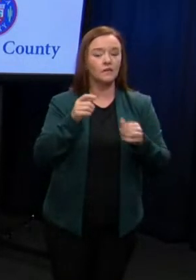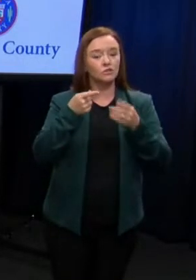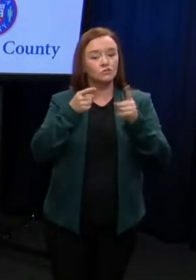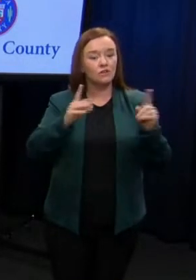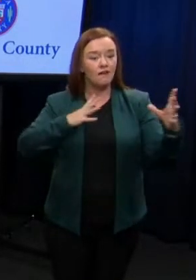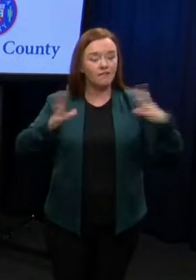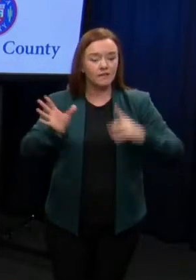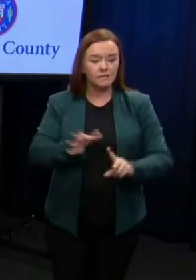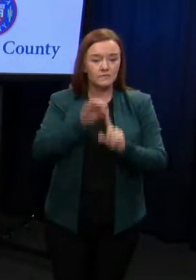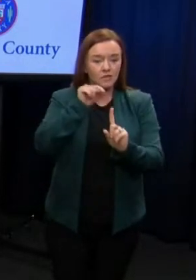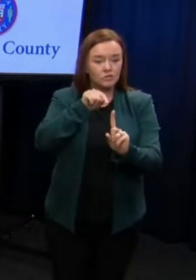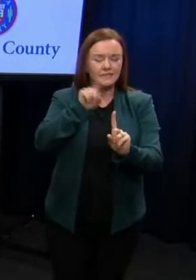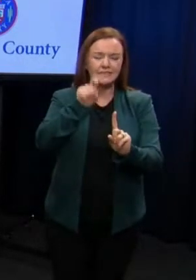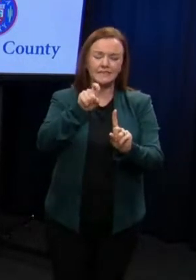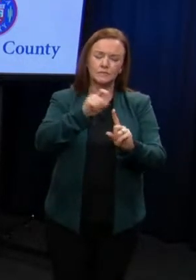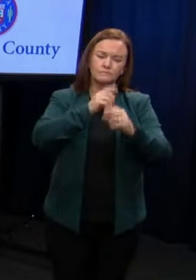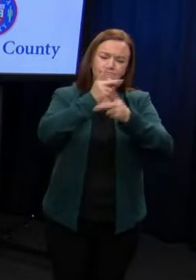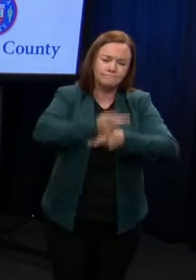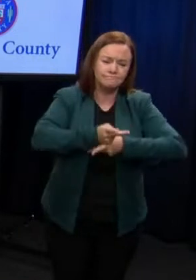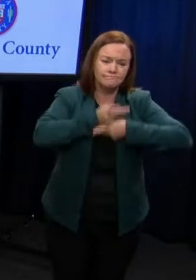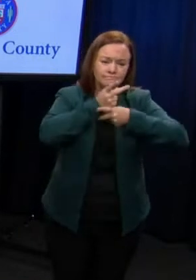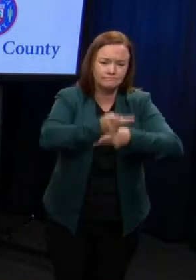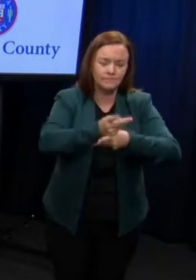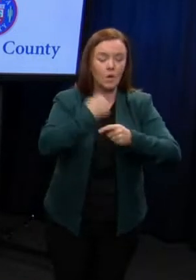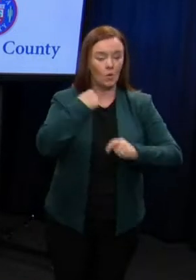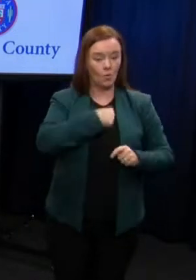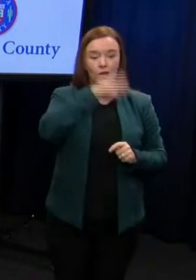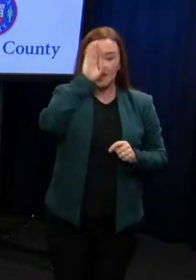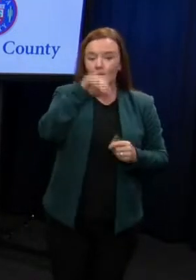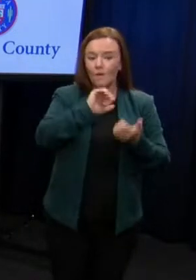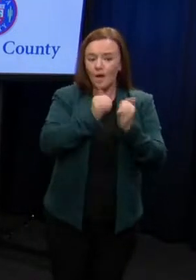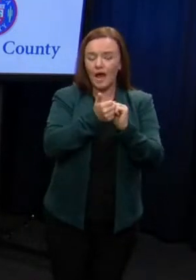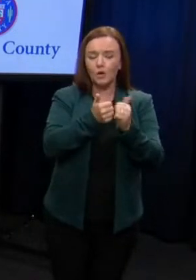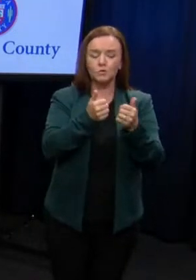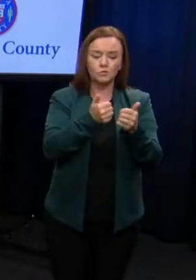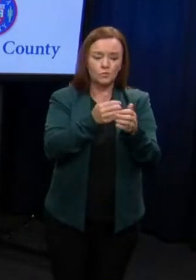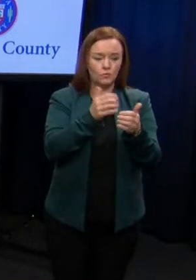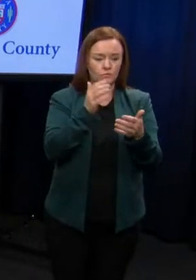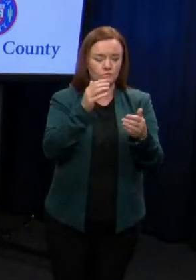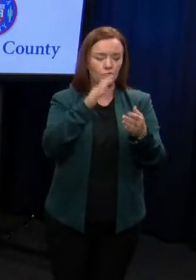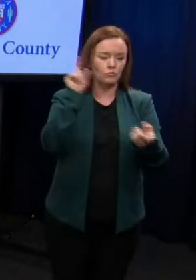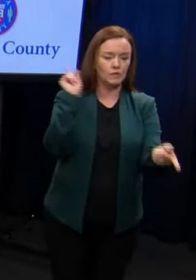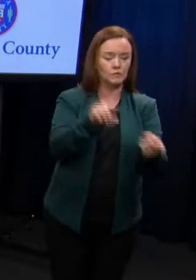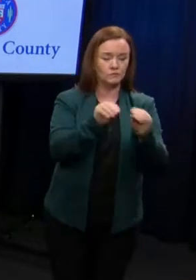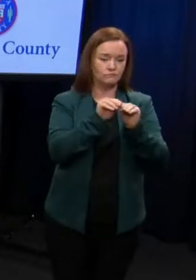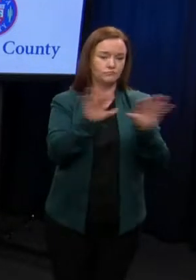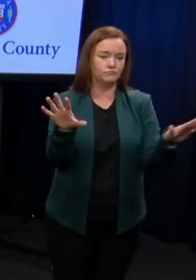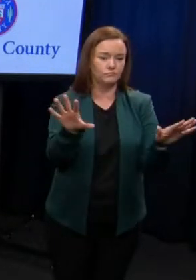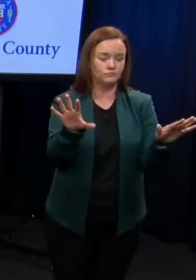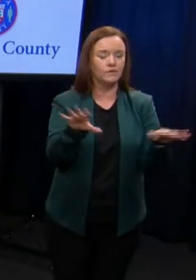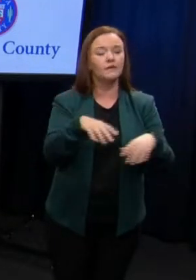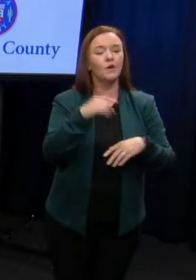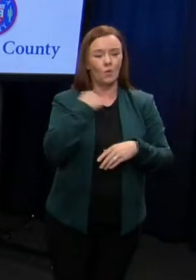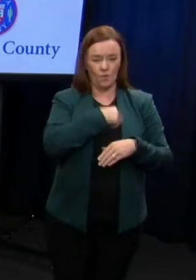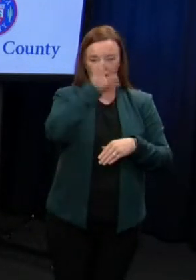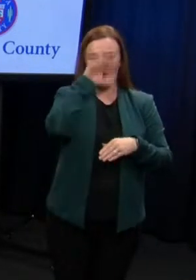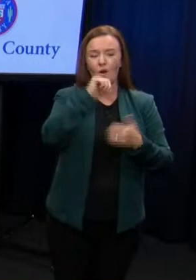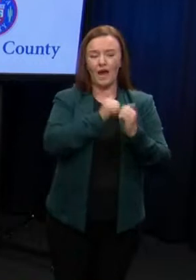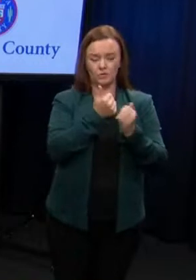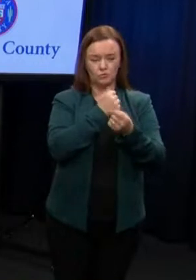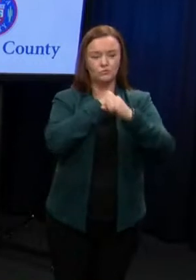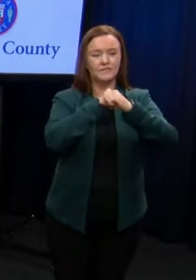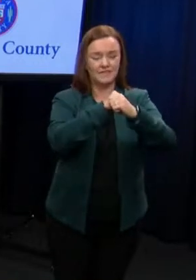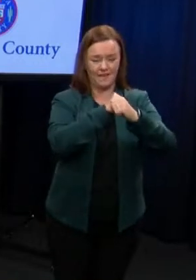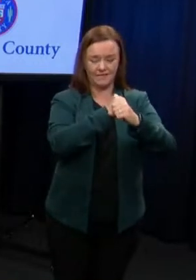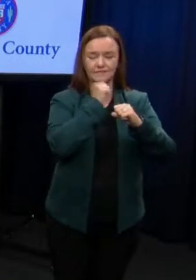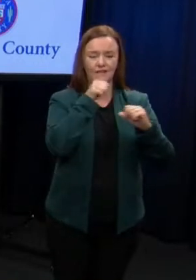holidays. We know how to reduce spread, which keeps people out of the hospitals. Everyone, regardless of vaccine